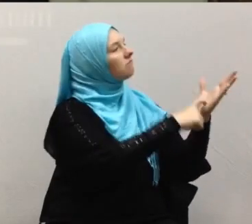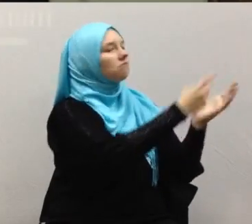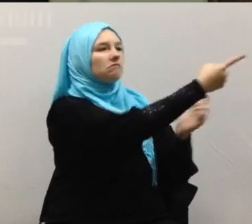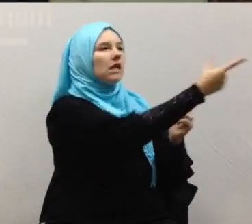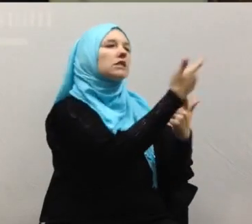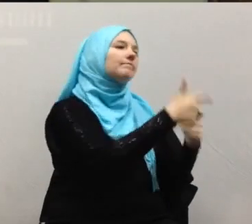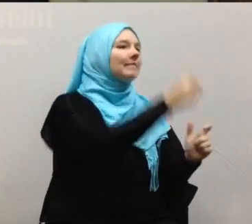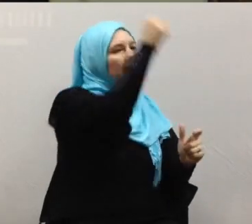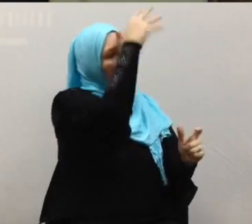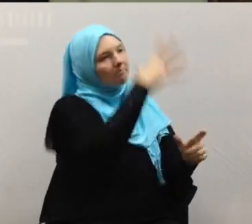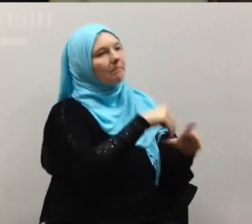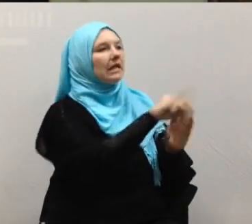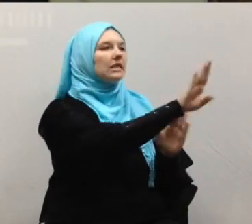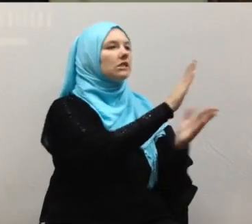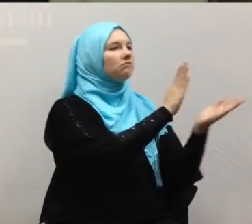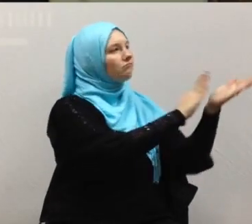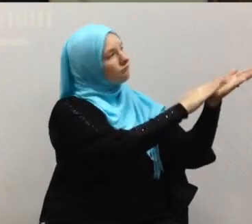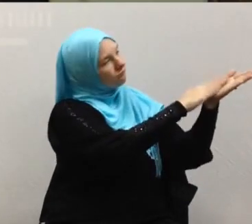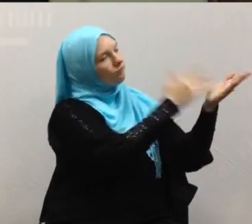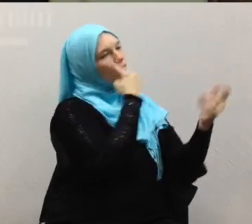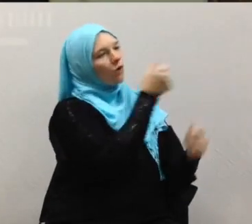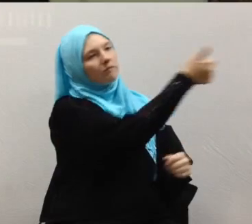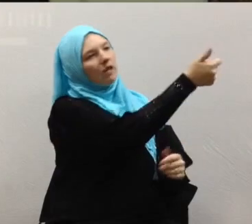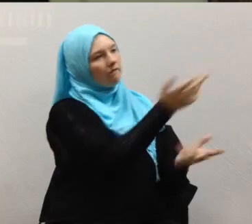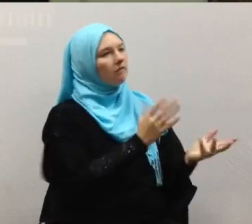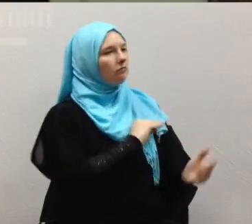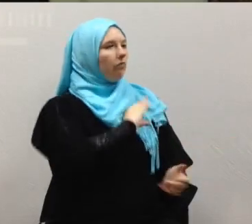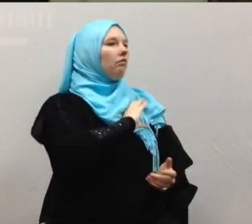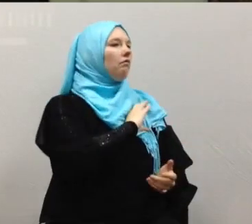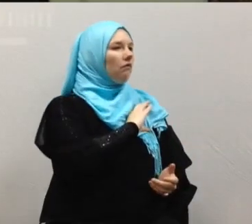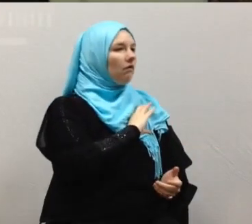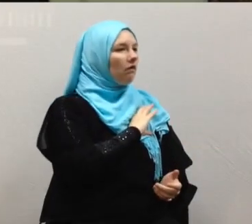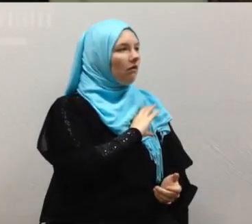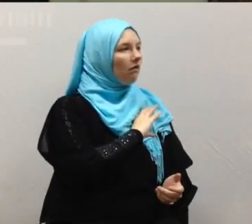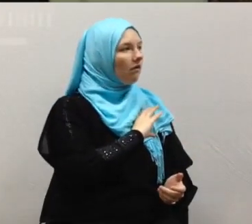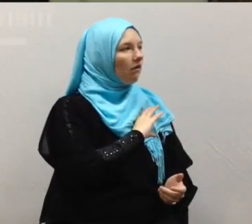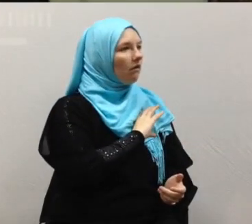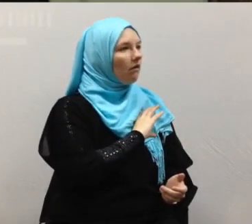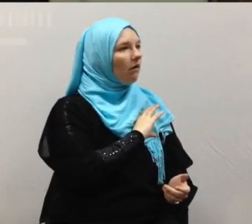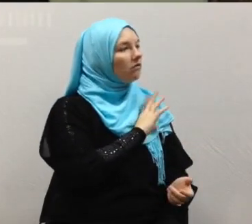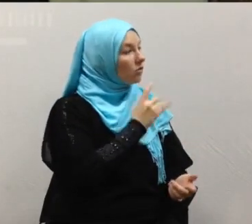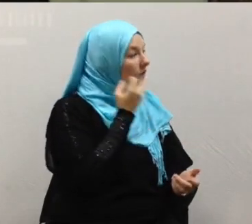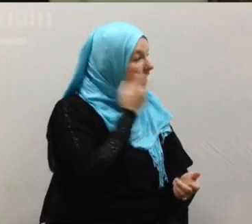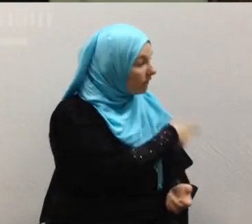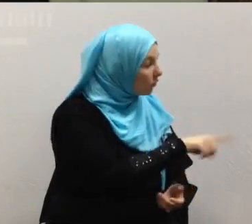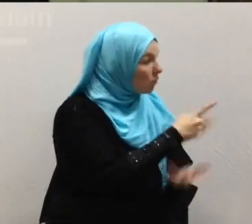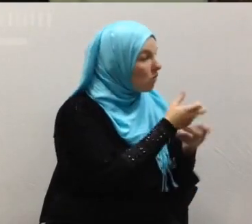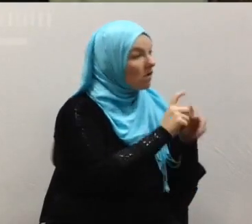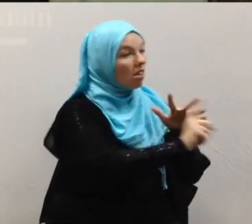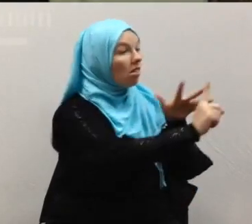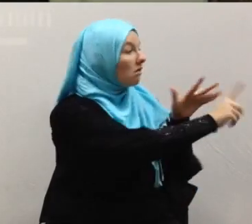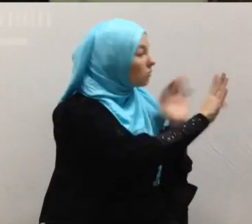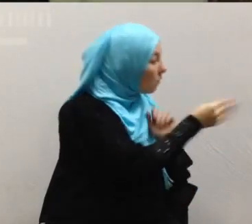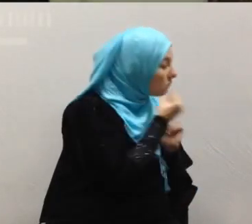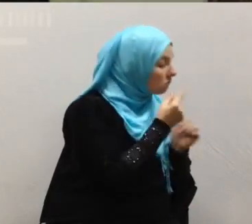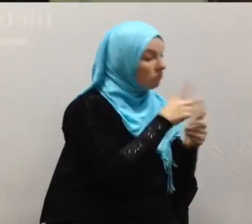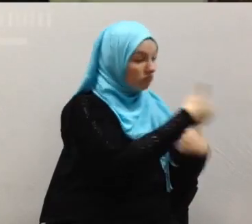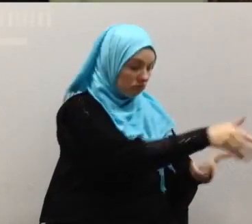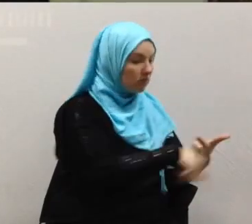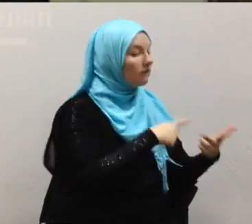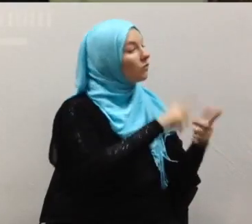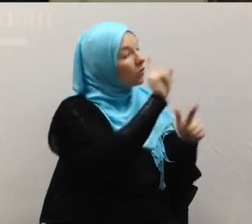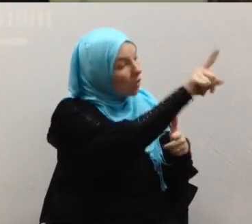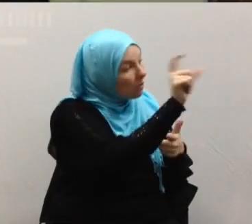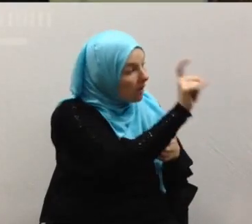also to attract whatever is left of reason and logic in his mind to reconsider